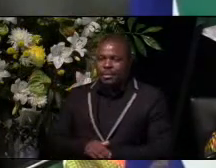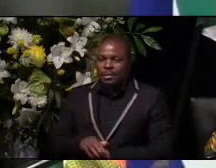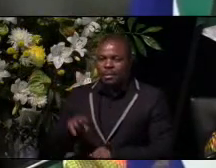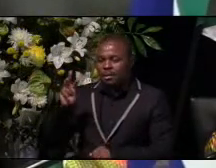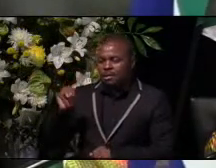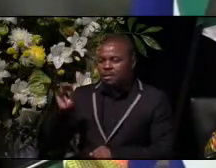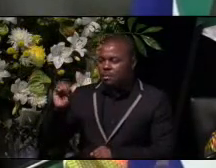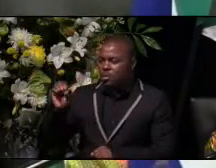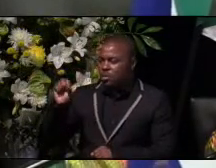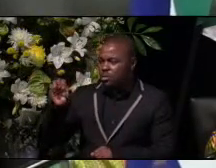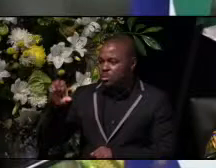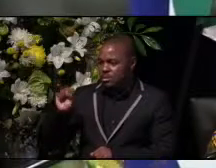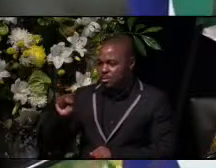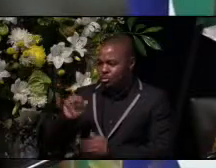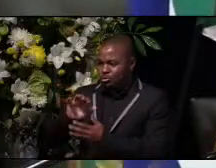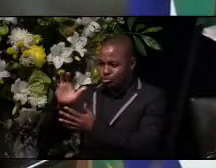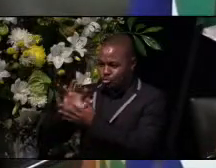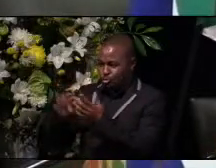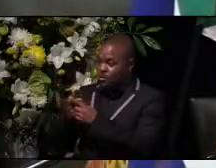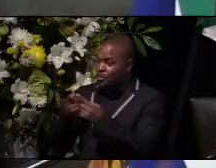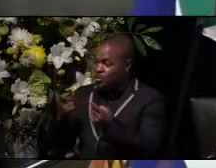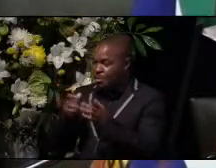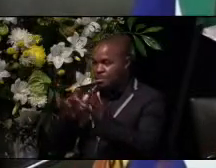in the Biblical context